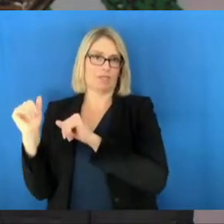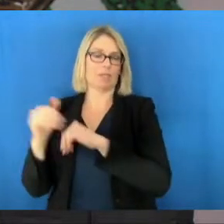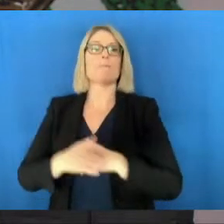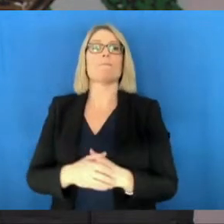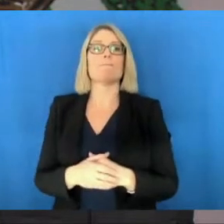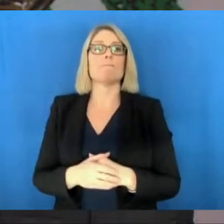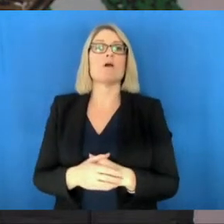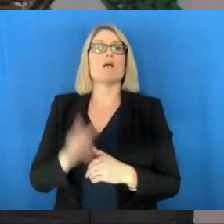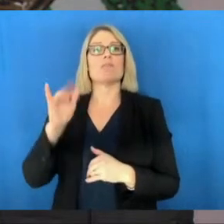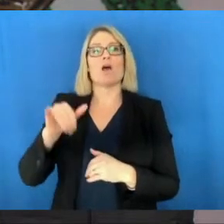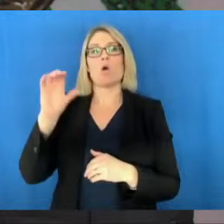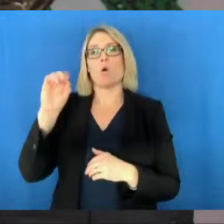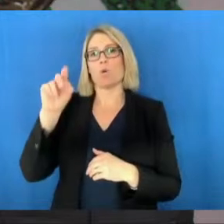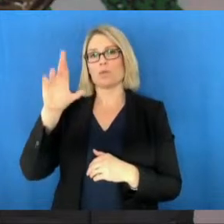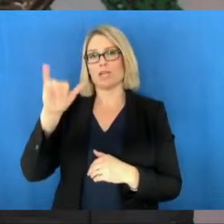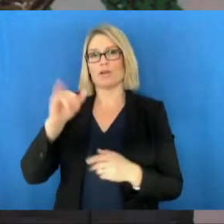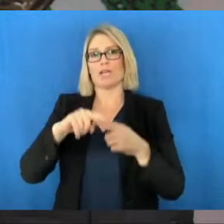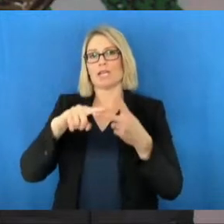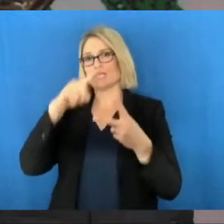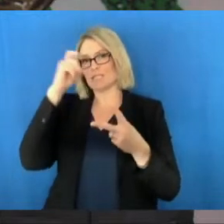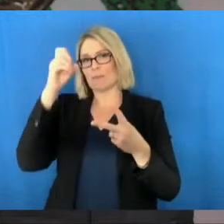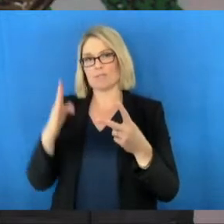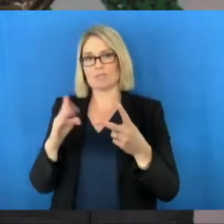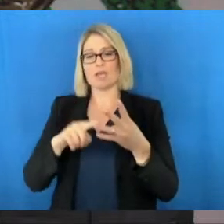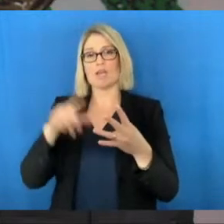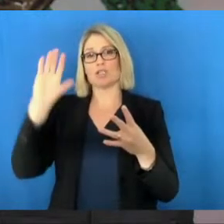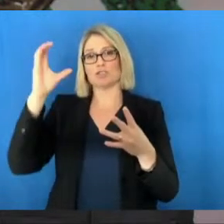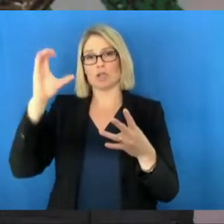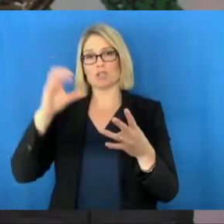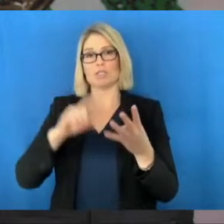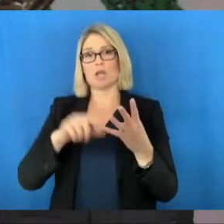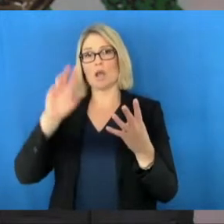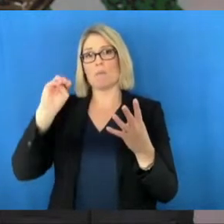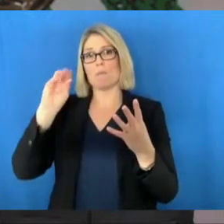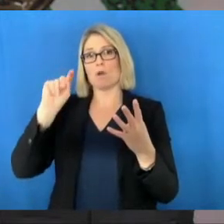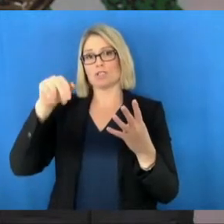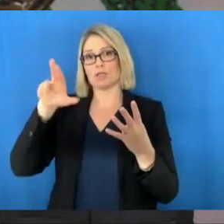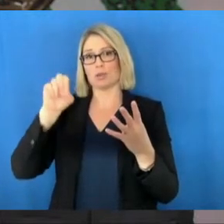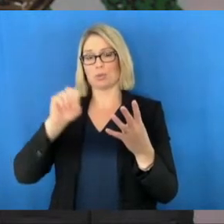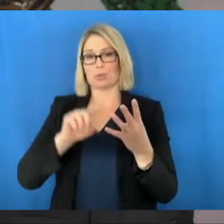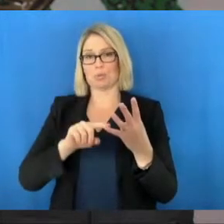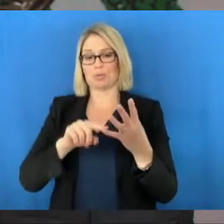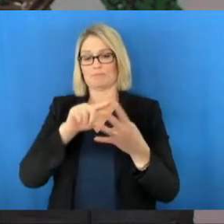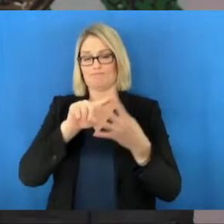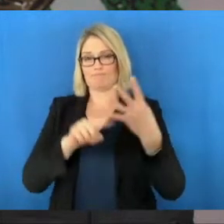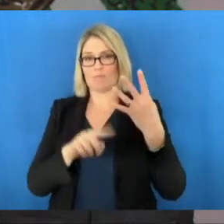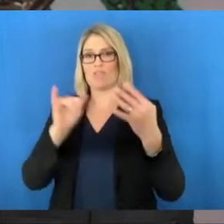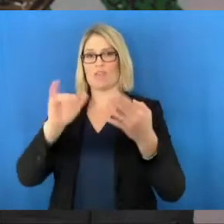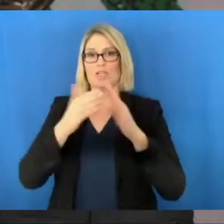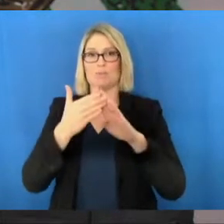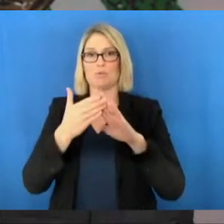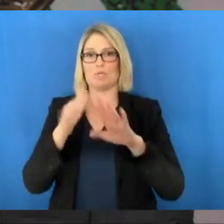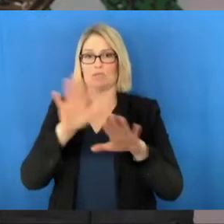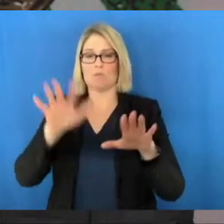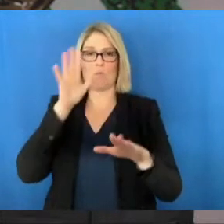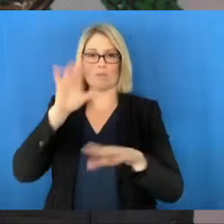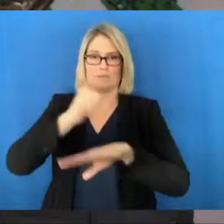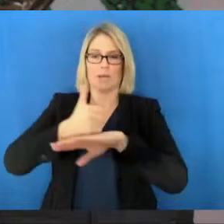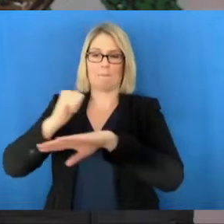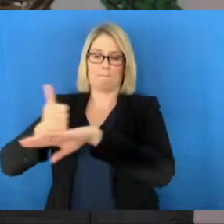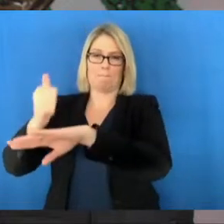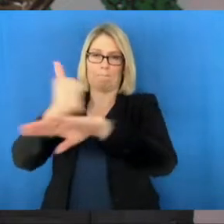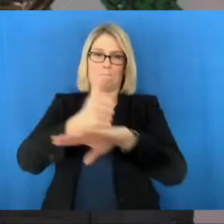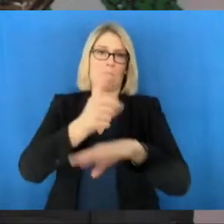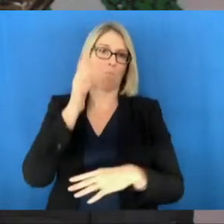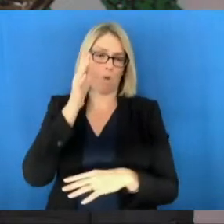in O'Leary, in Summerside, in Charlottetown, and in Montague. And so we'll be setting them up so people